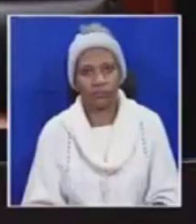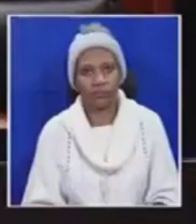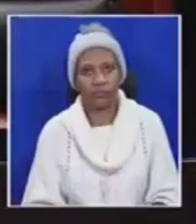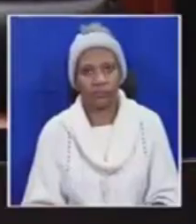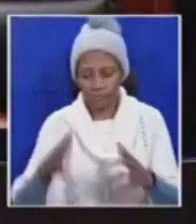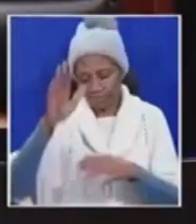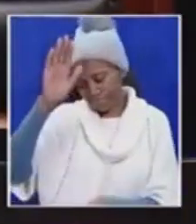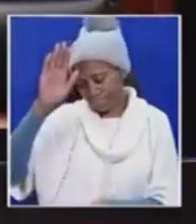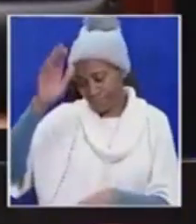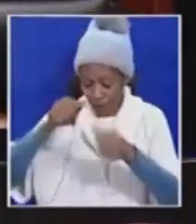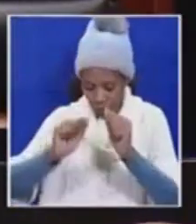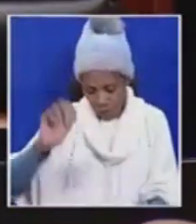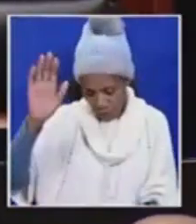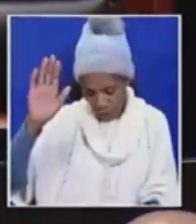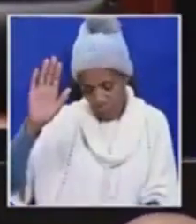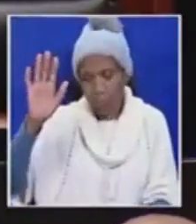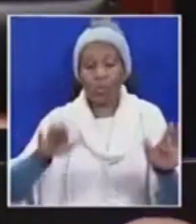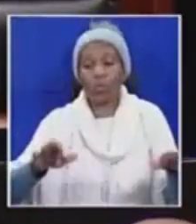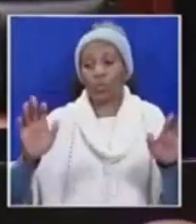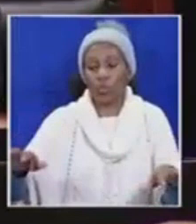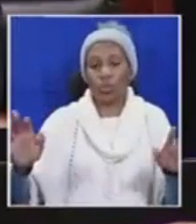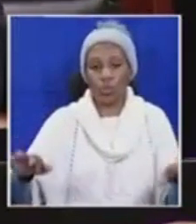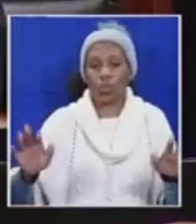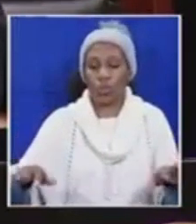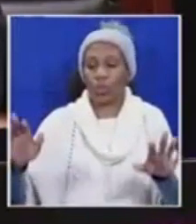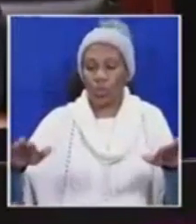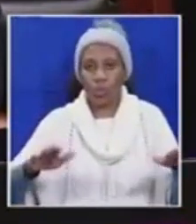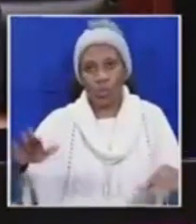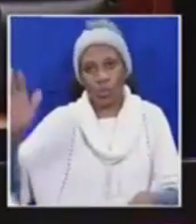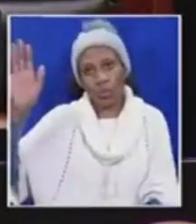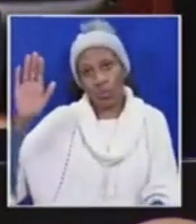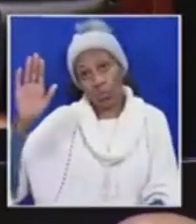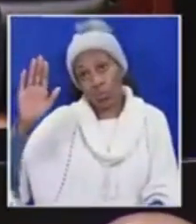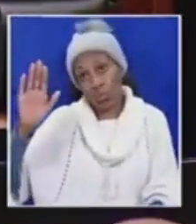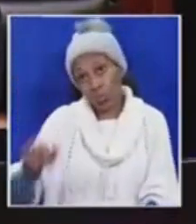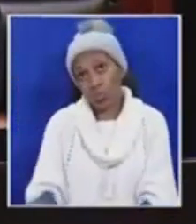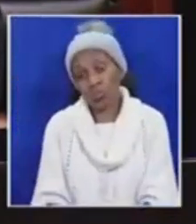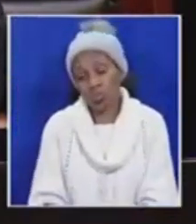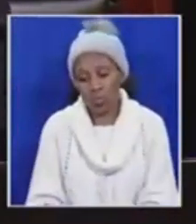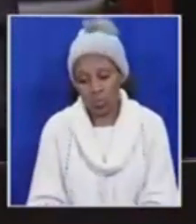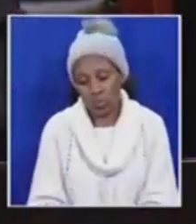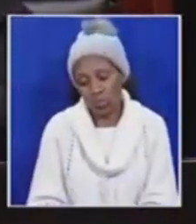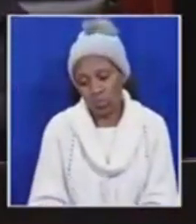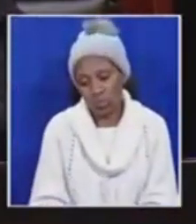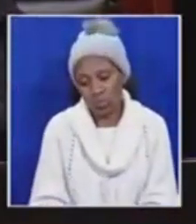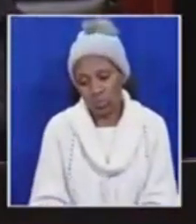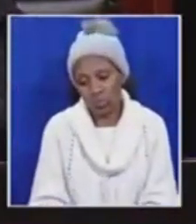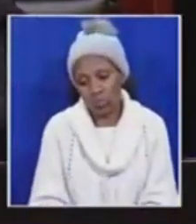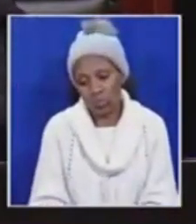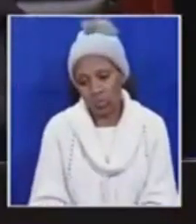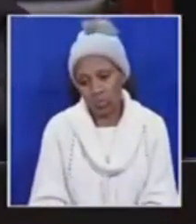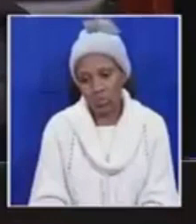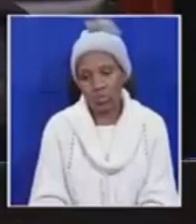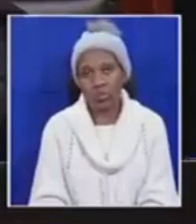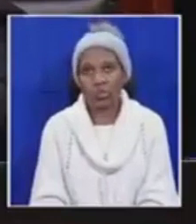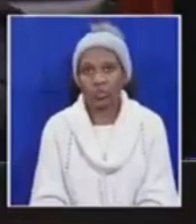Chairperson. Chair. Order. I've noted you, Honourable. Order, Honourable Members. Point of